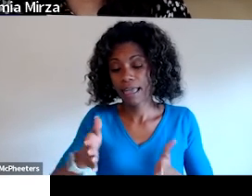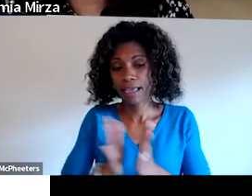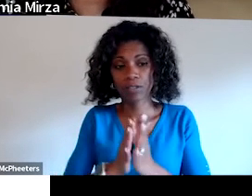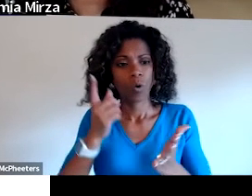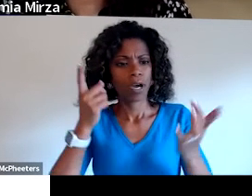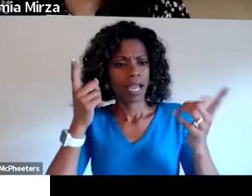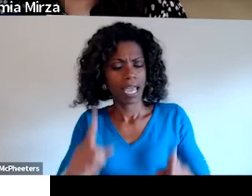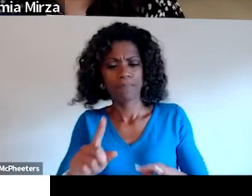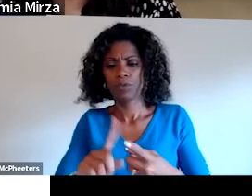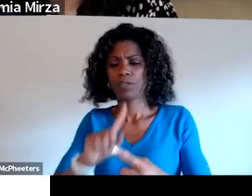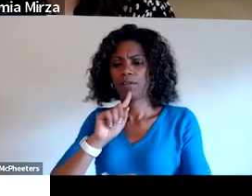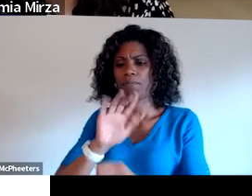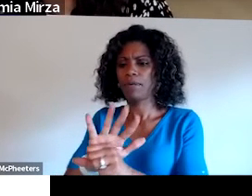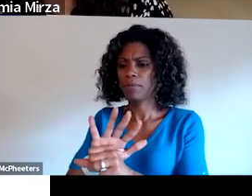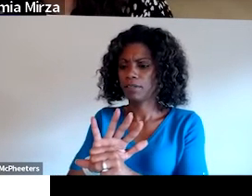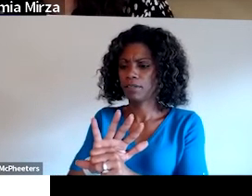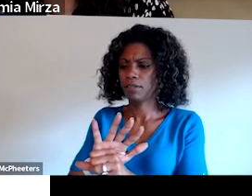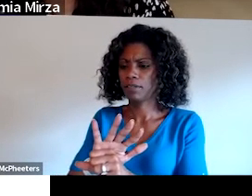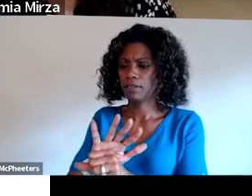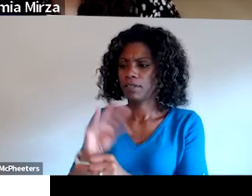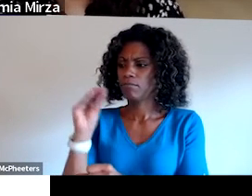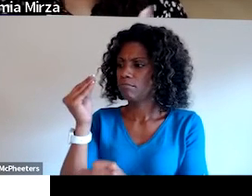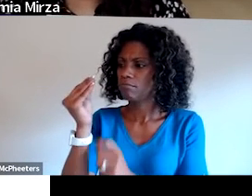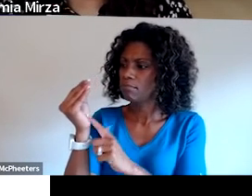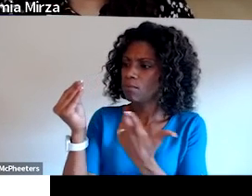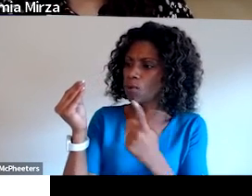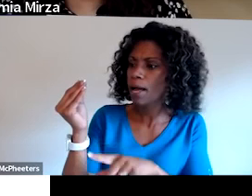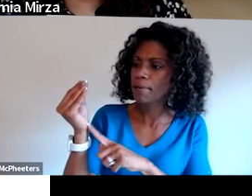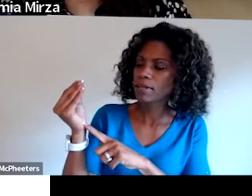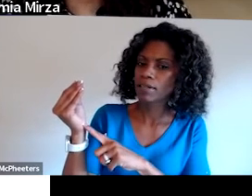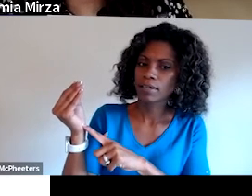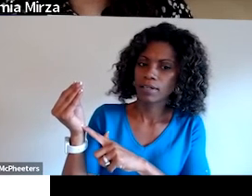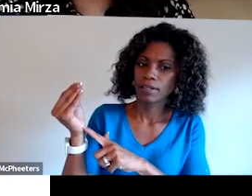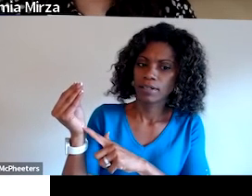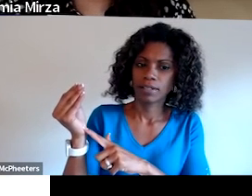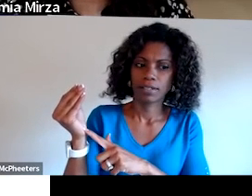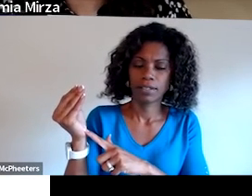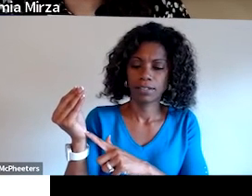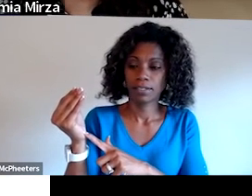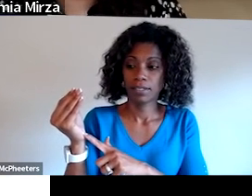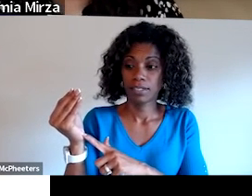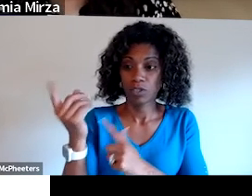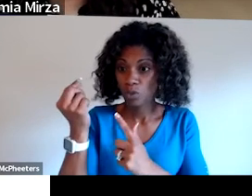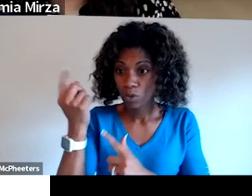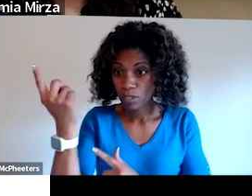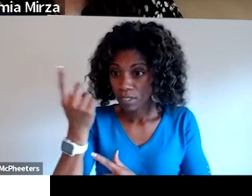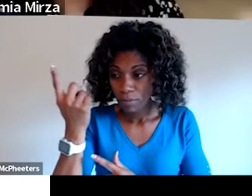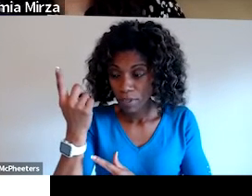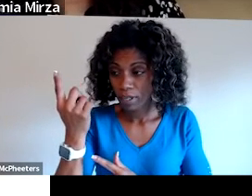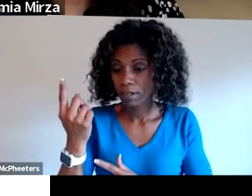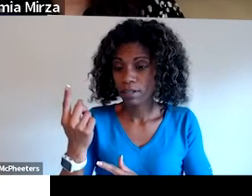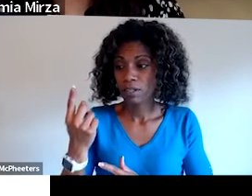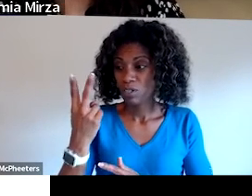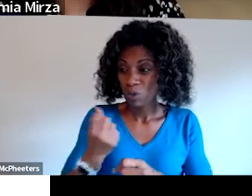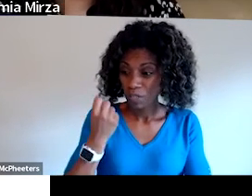was a financial pledge or that was a different type of commitment. There's definitely a need to kind of come back and say, hey, it's been 2 years. This